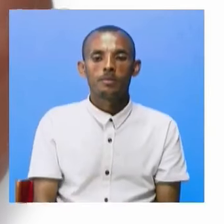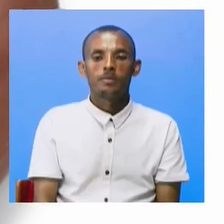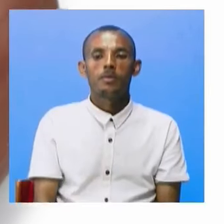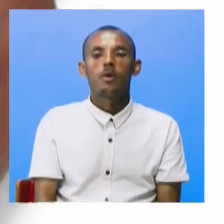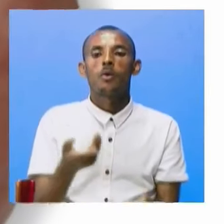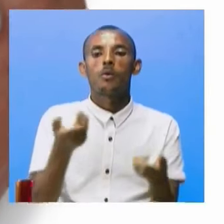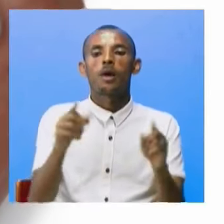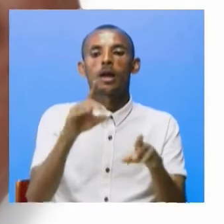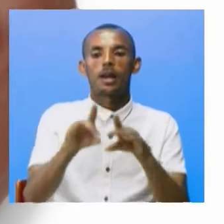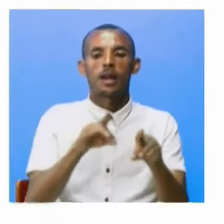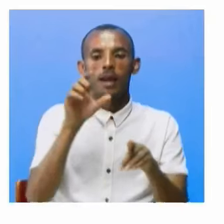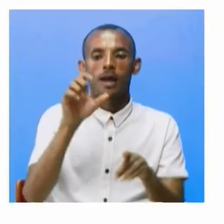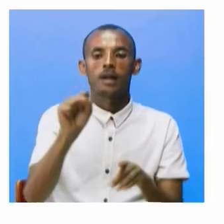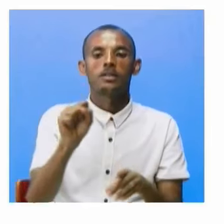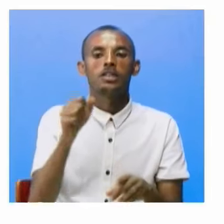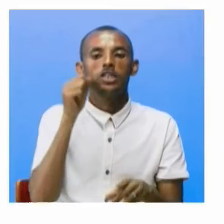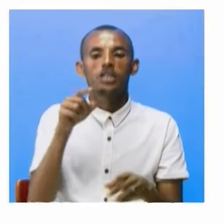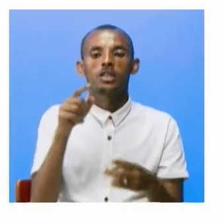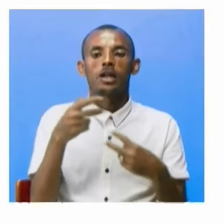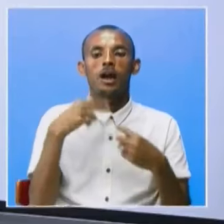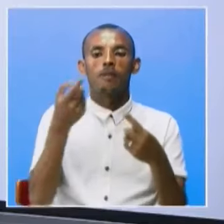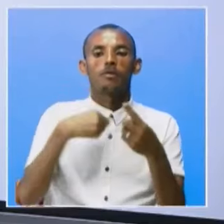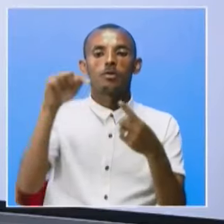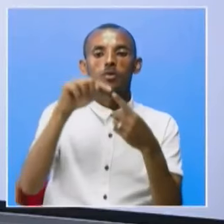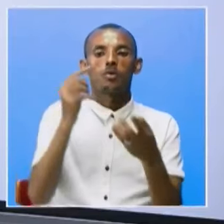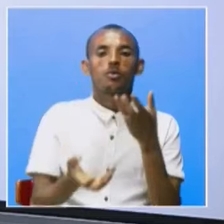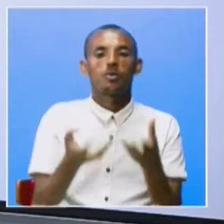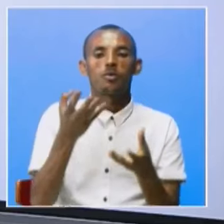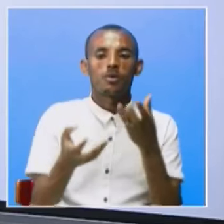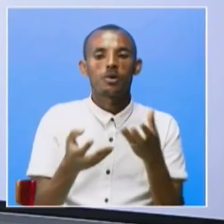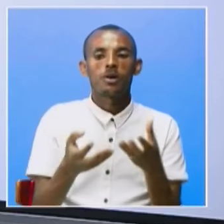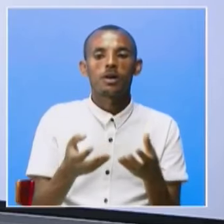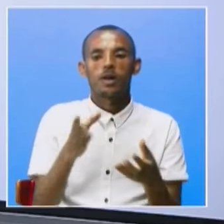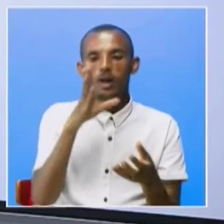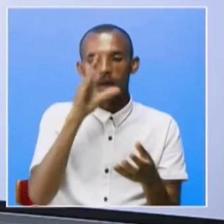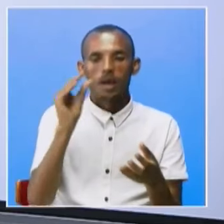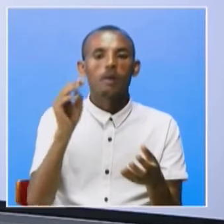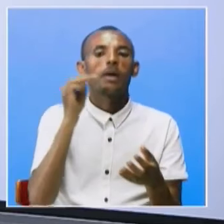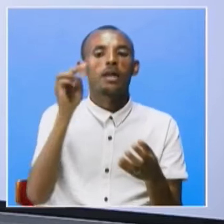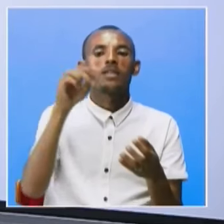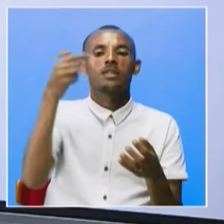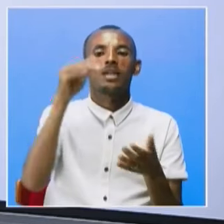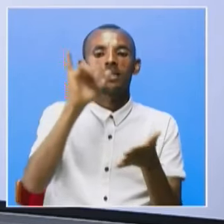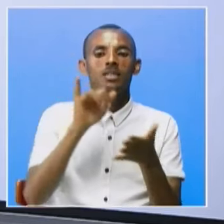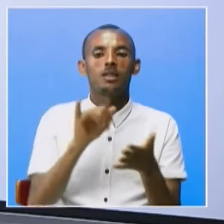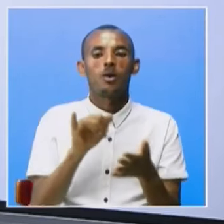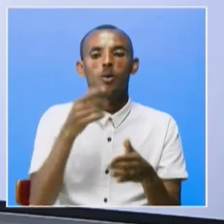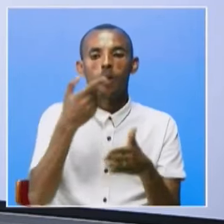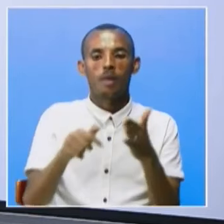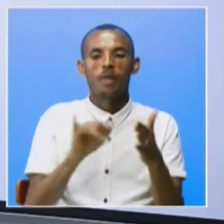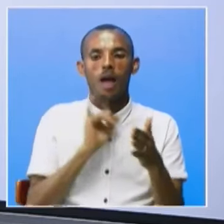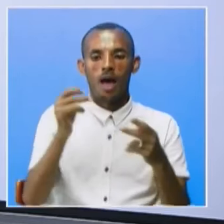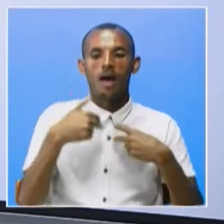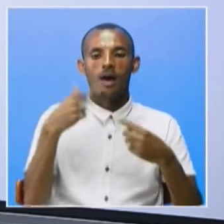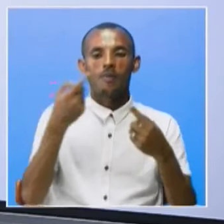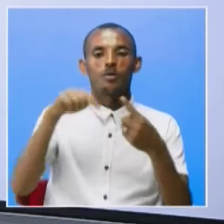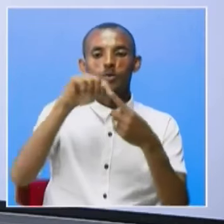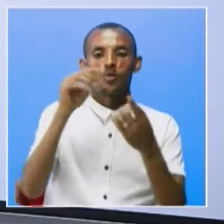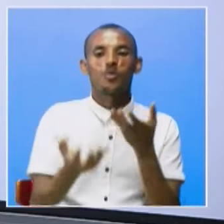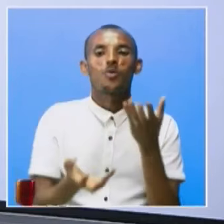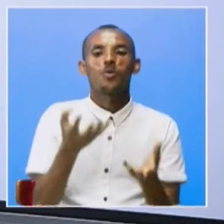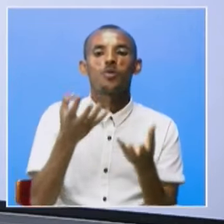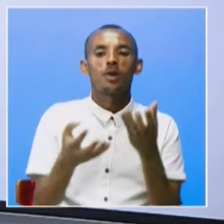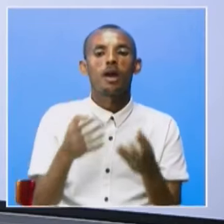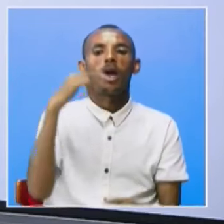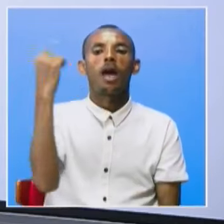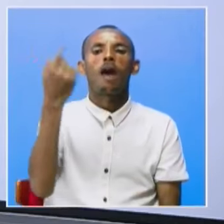When does she have to cook? And Mary said what? I have to cook